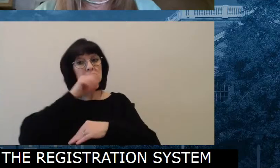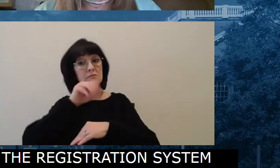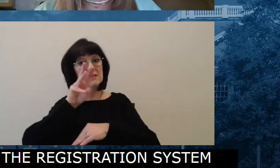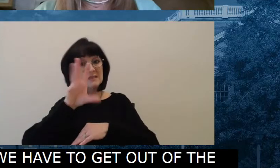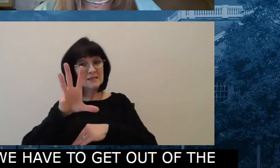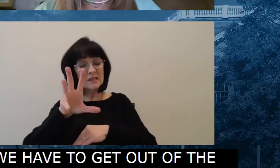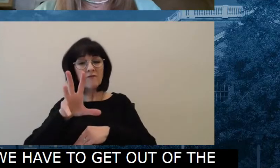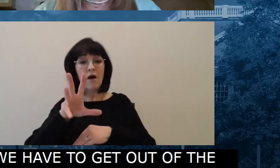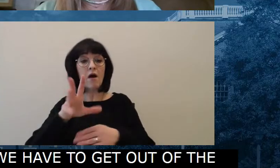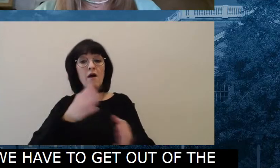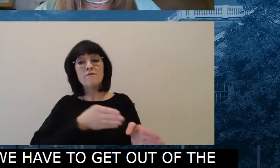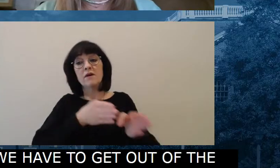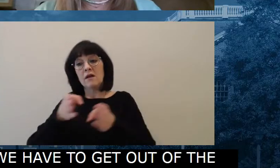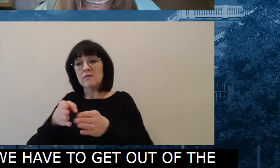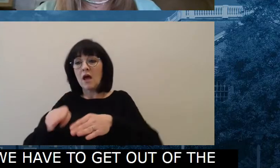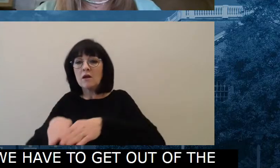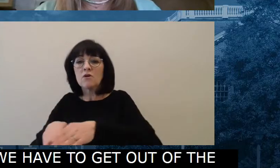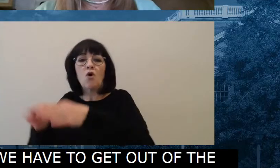those